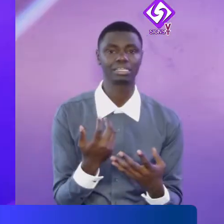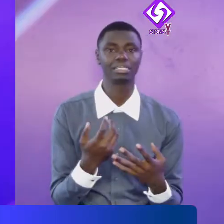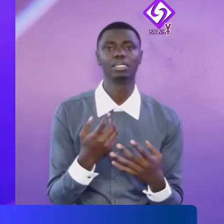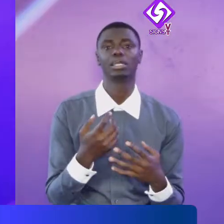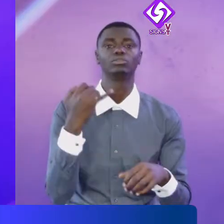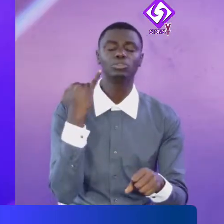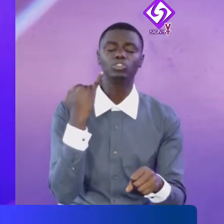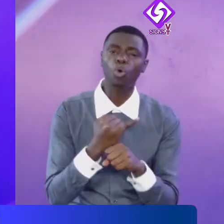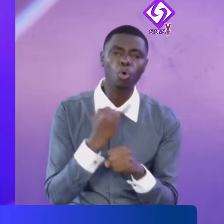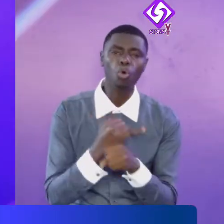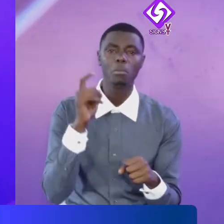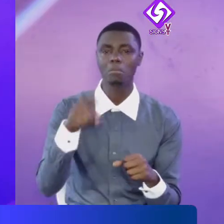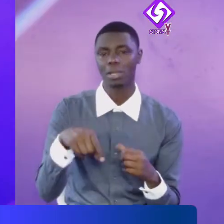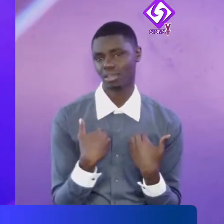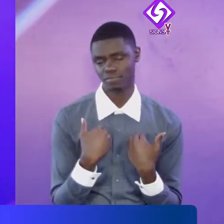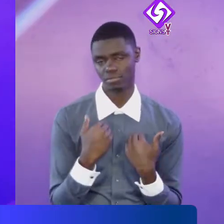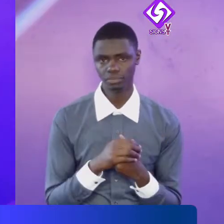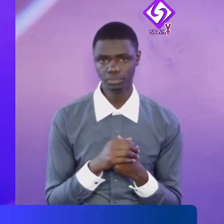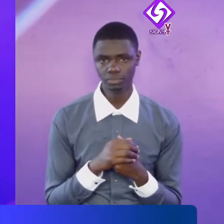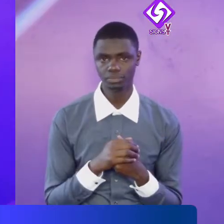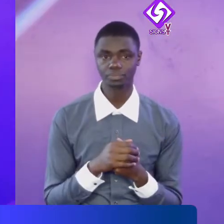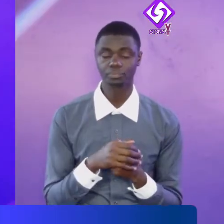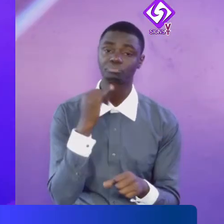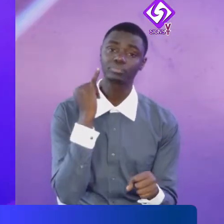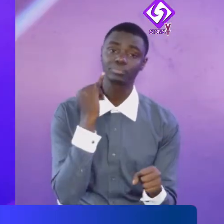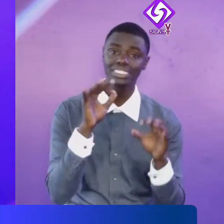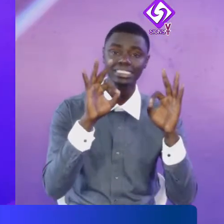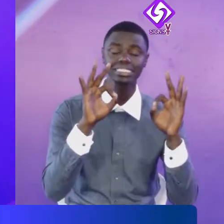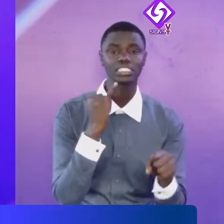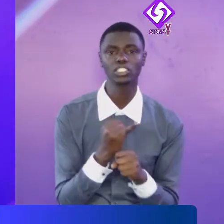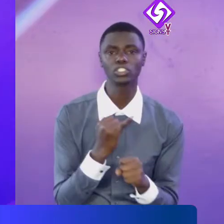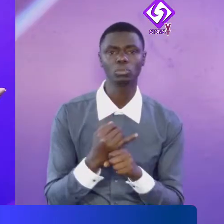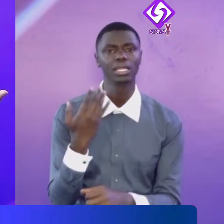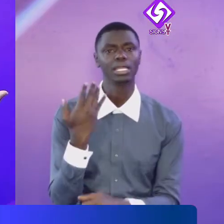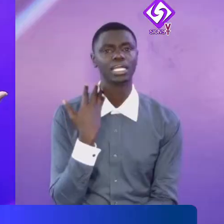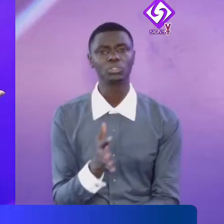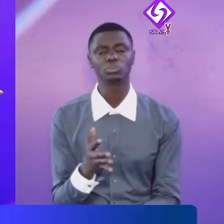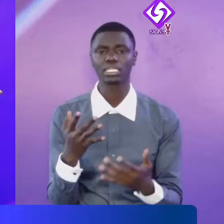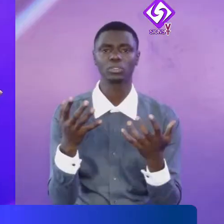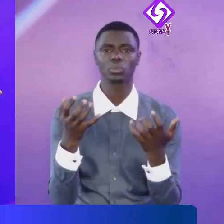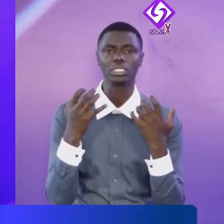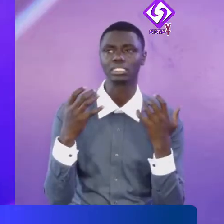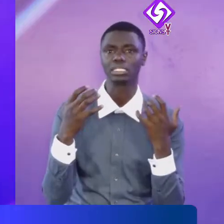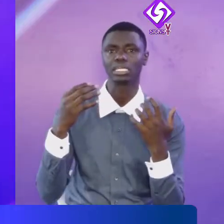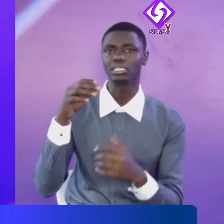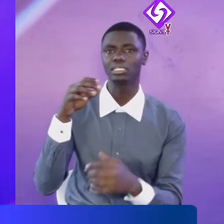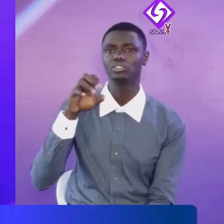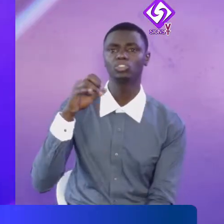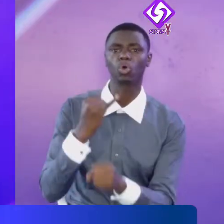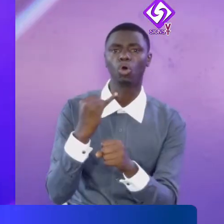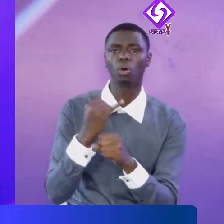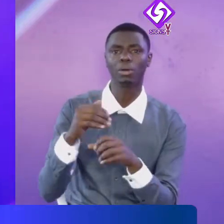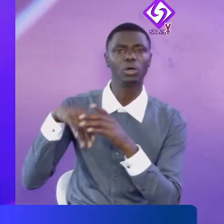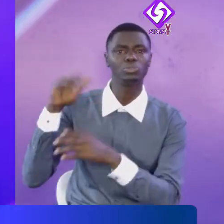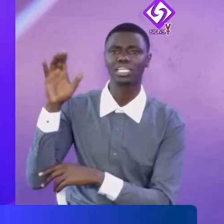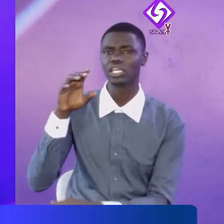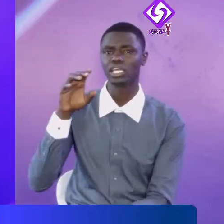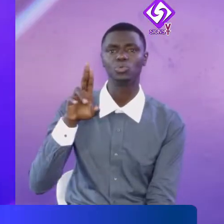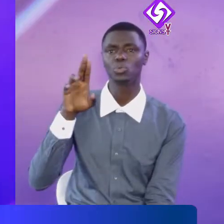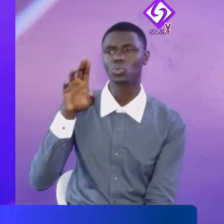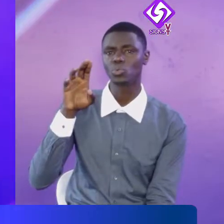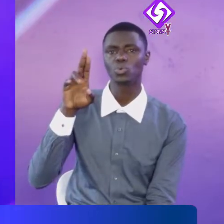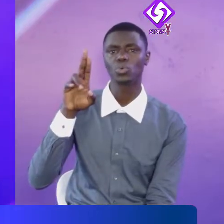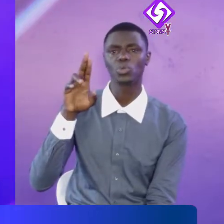Kenyans must have a job, a decent job. We don't mean this job in UAE, Kazi Maju. Alan, when we were launching that